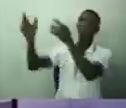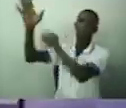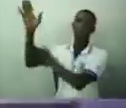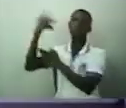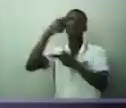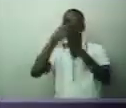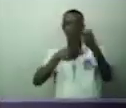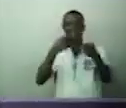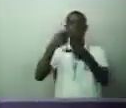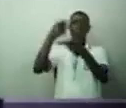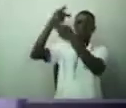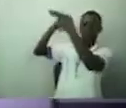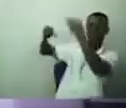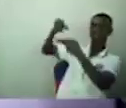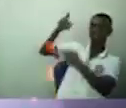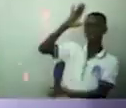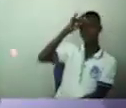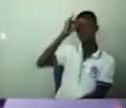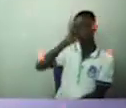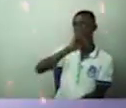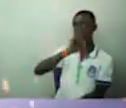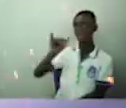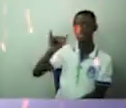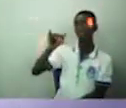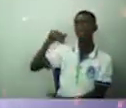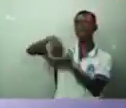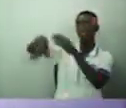This was the daily life. In the evening, the dusk,